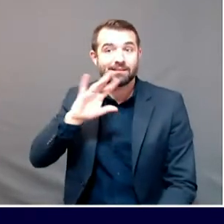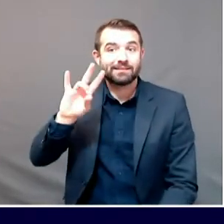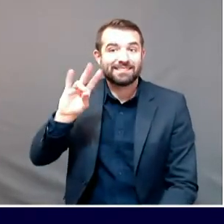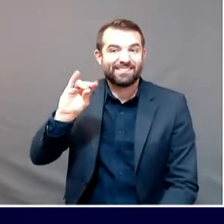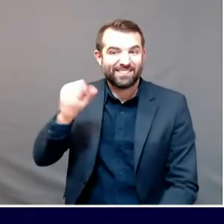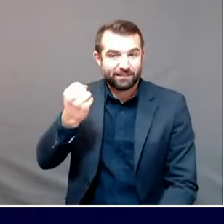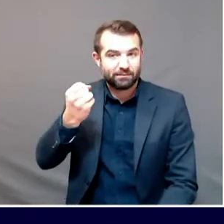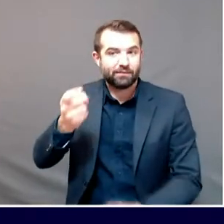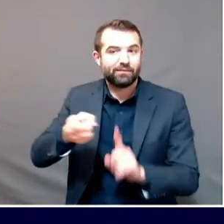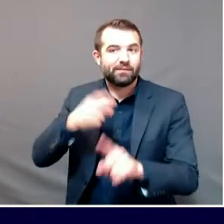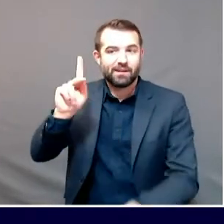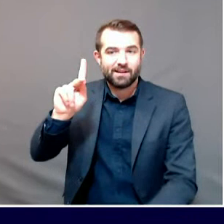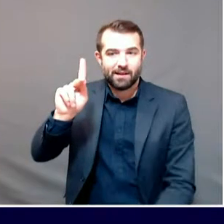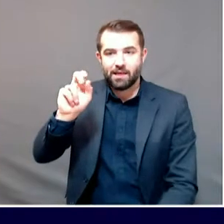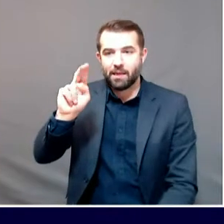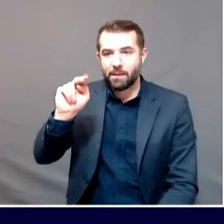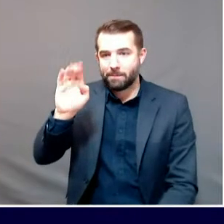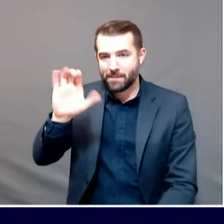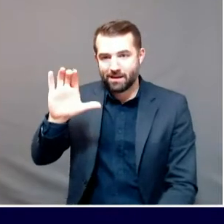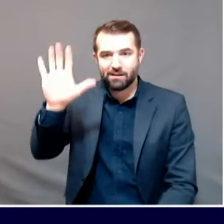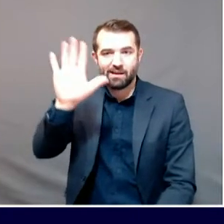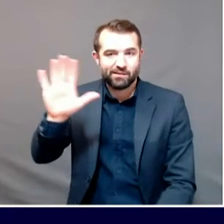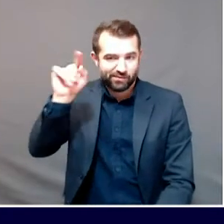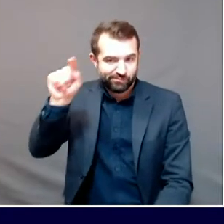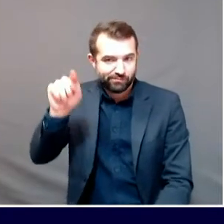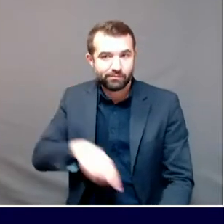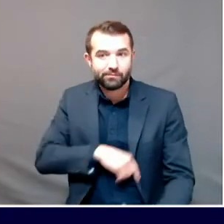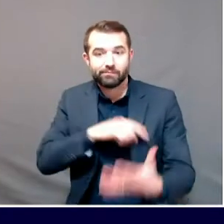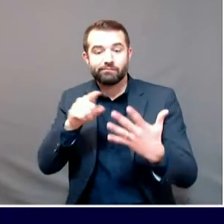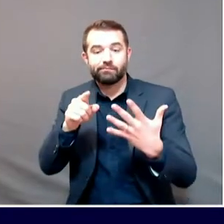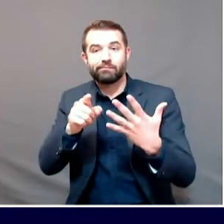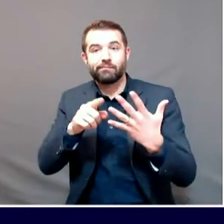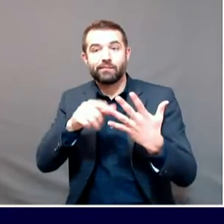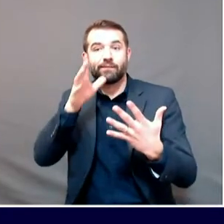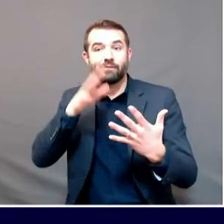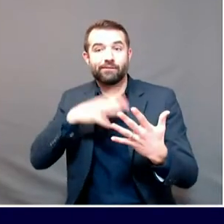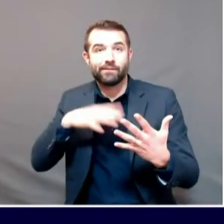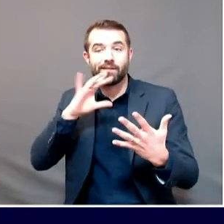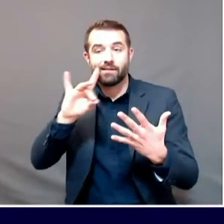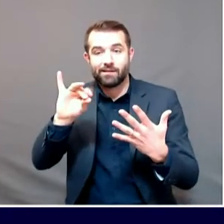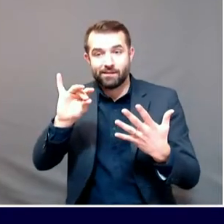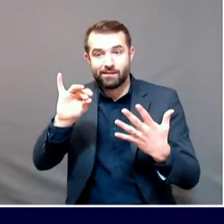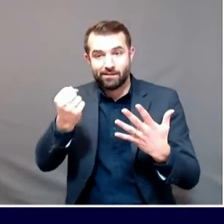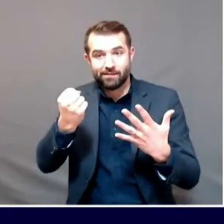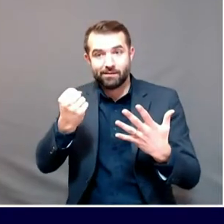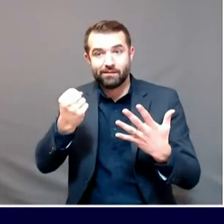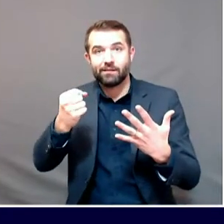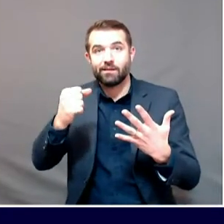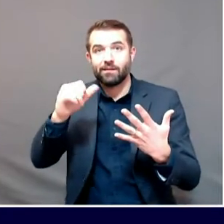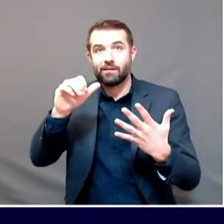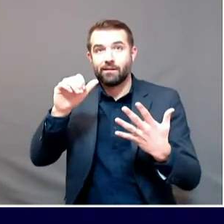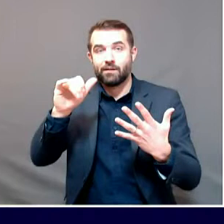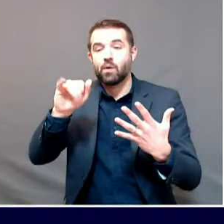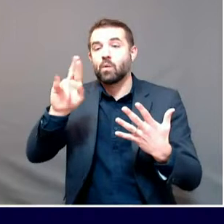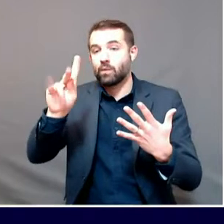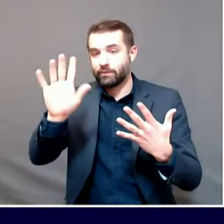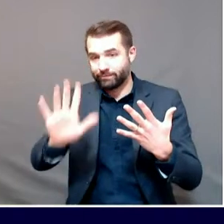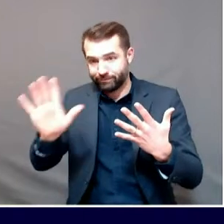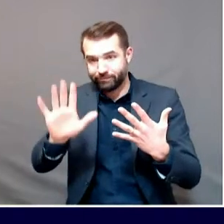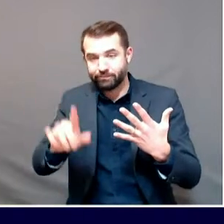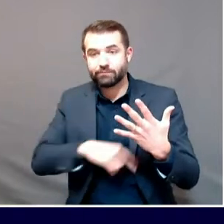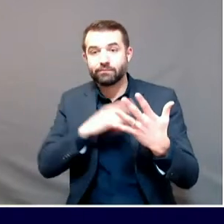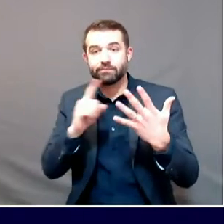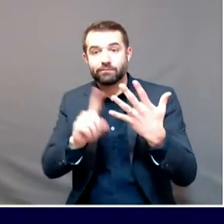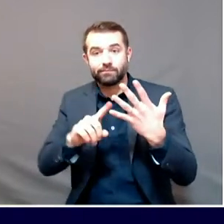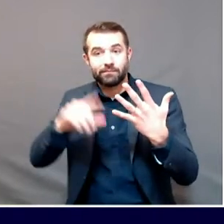County. Another death was in a woman in her 80s from York County, and the last death was in a man